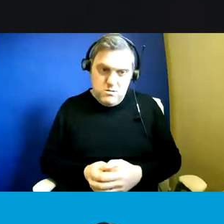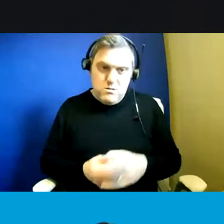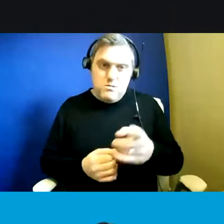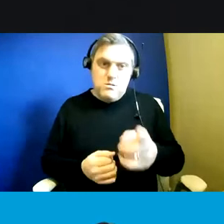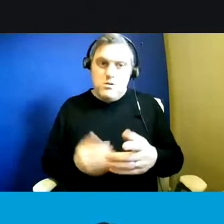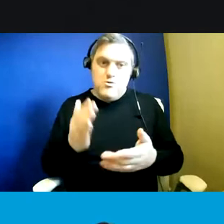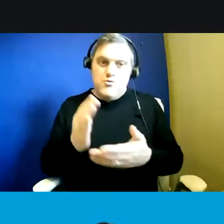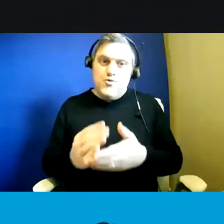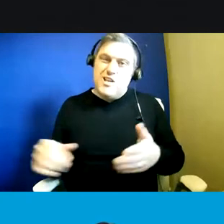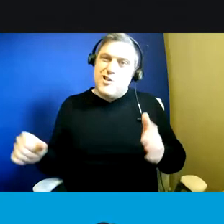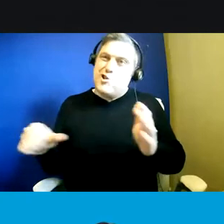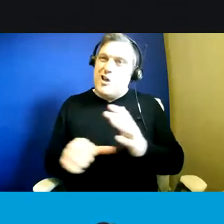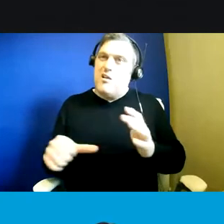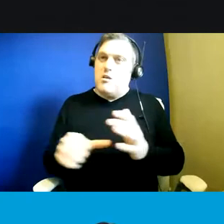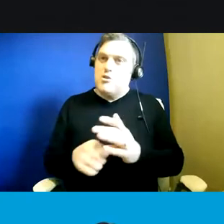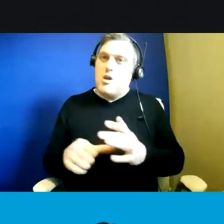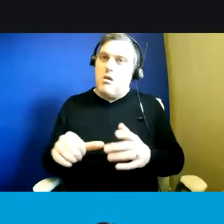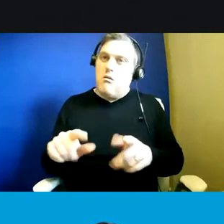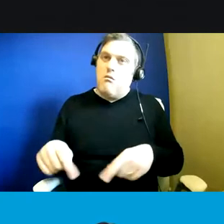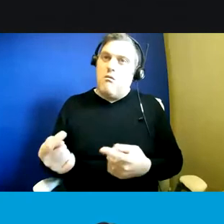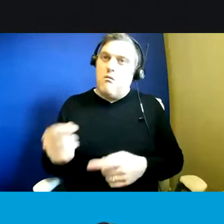question. I would say that